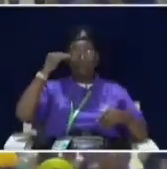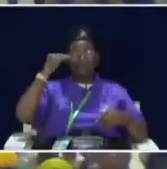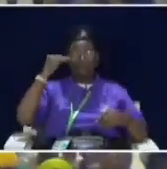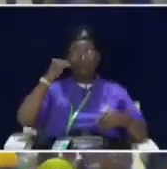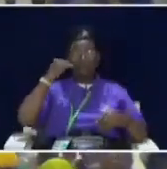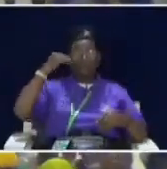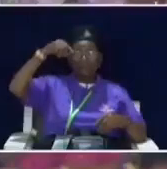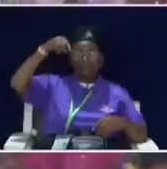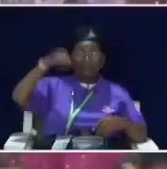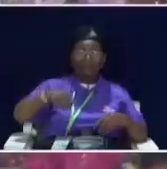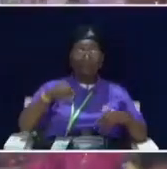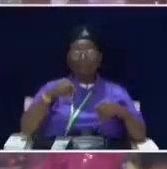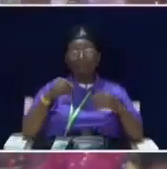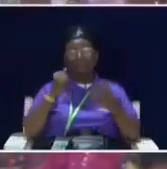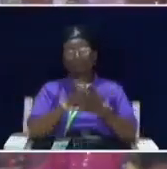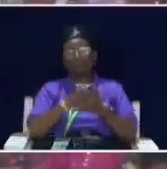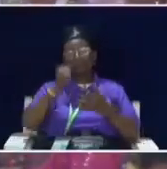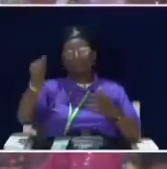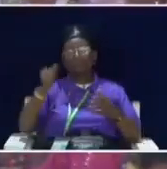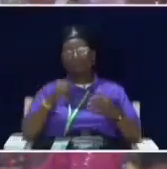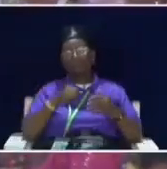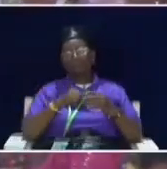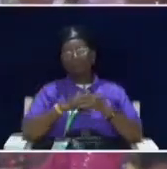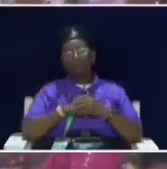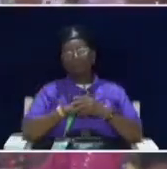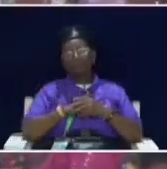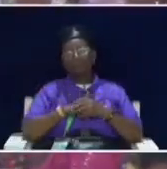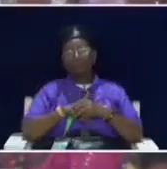Upe ma doju ija ko awon ota re.